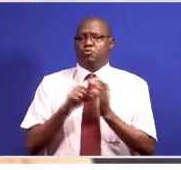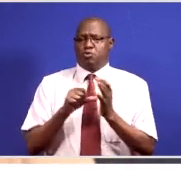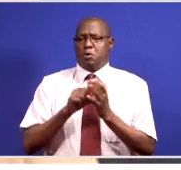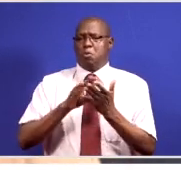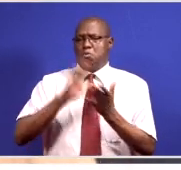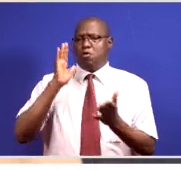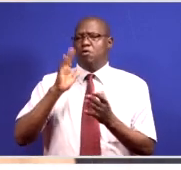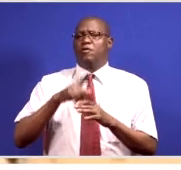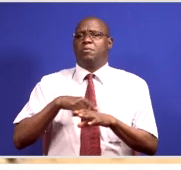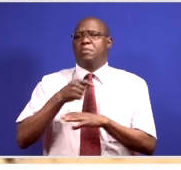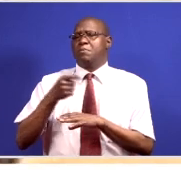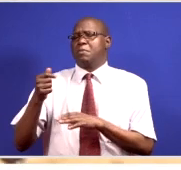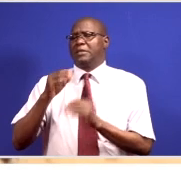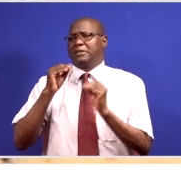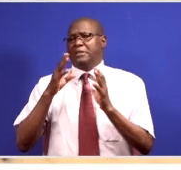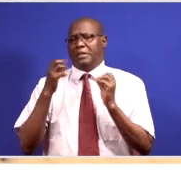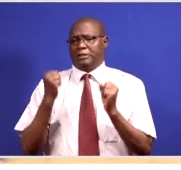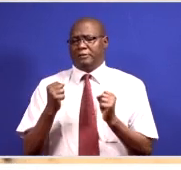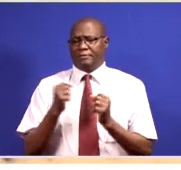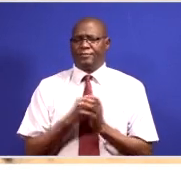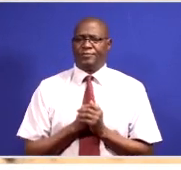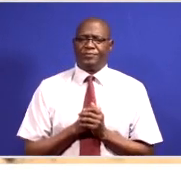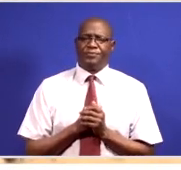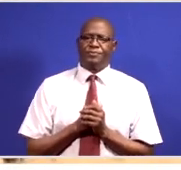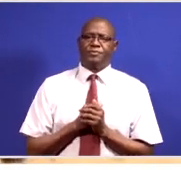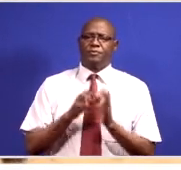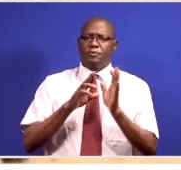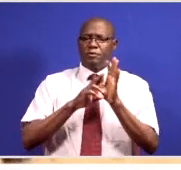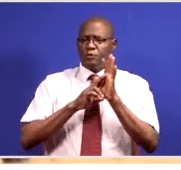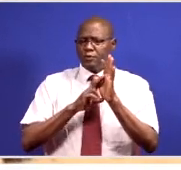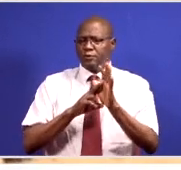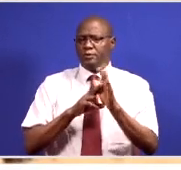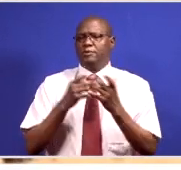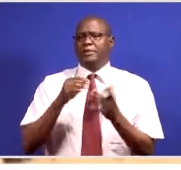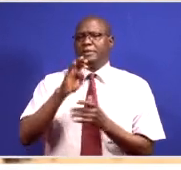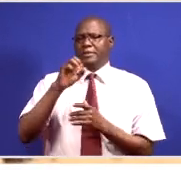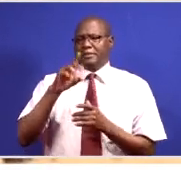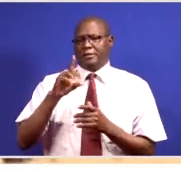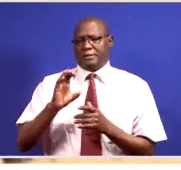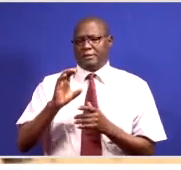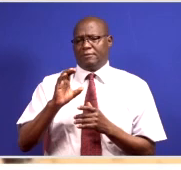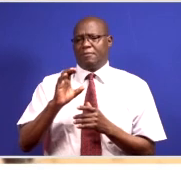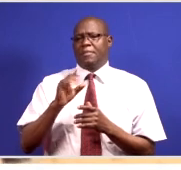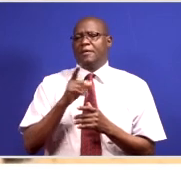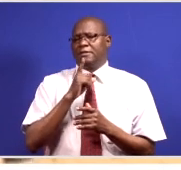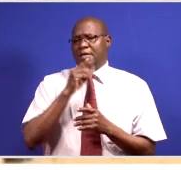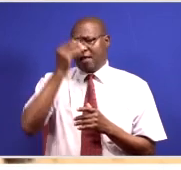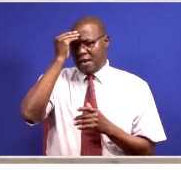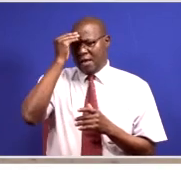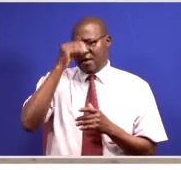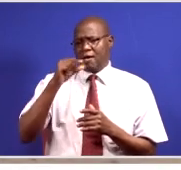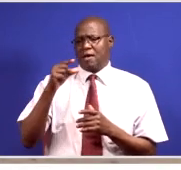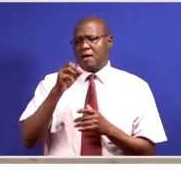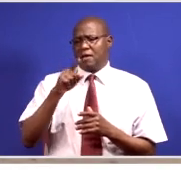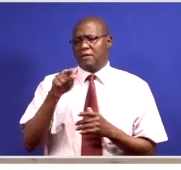malipo. ECDE Teachers Elected Representative Naomi Mboze pointed out that the number of ECDE learners in Ganze Ward